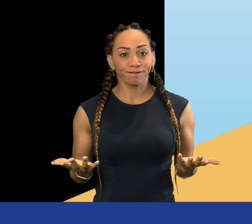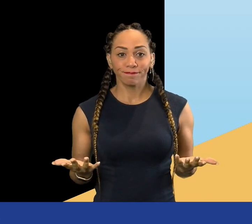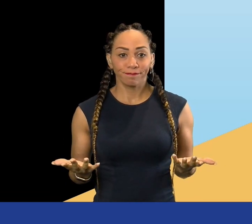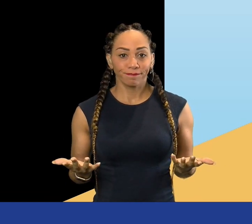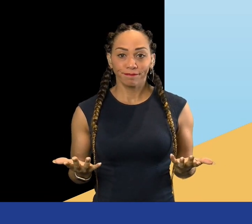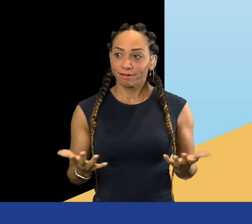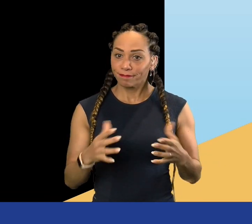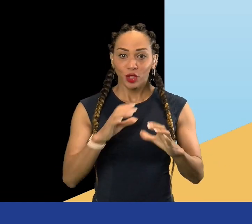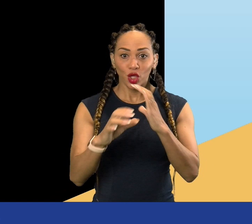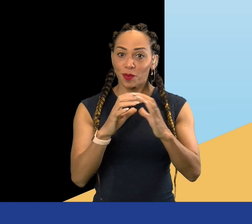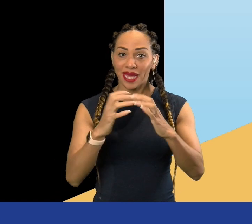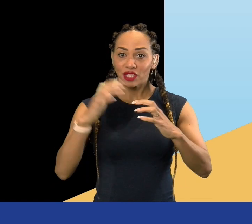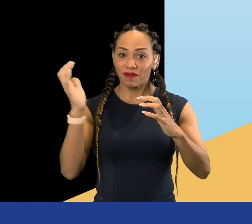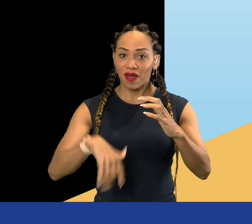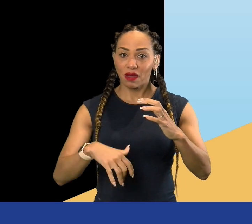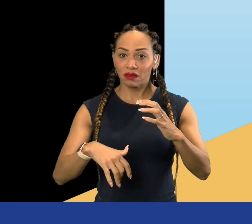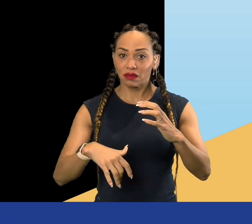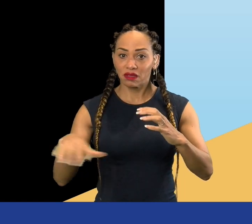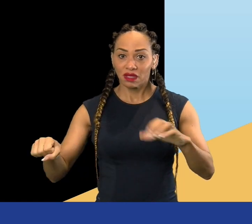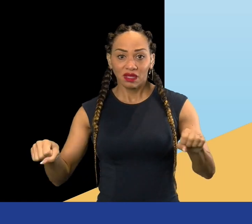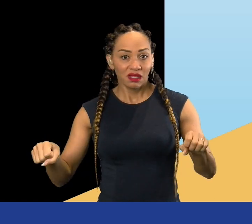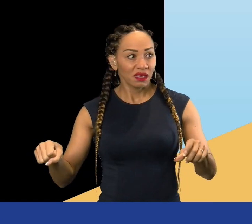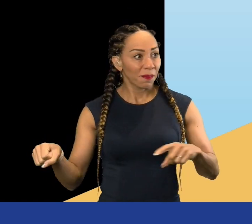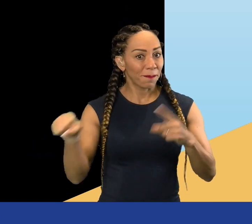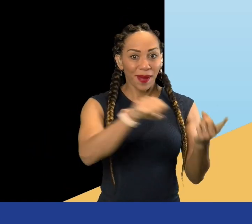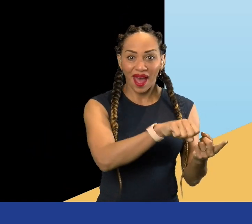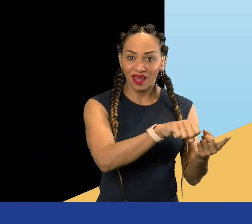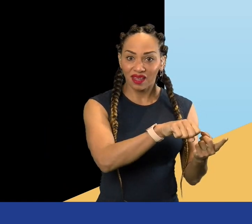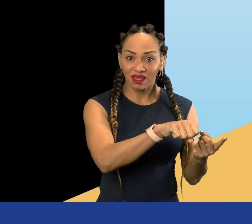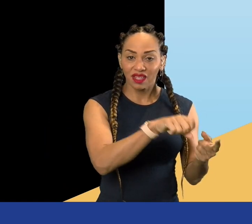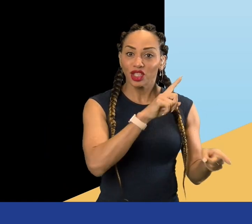Communication failed. Return the plug and try again.